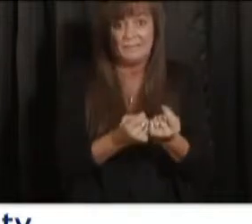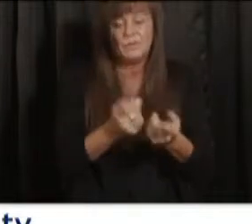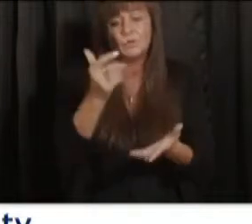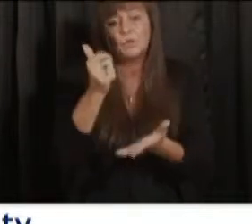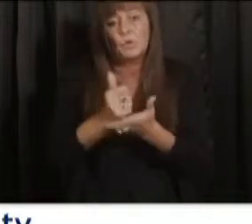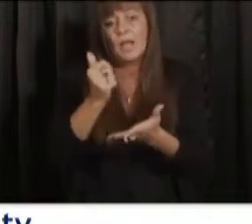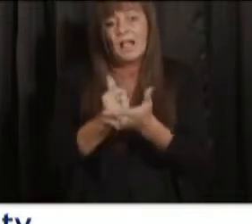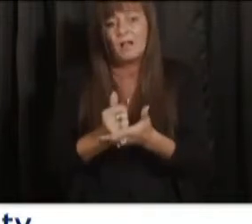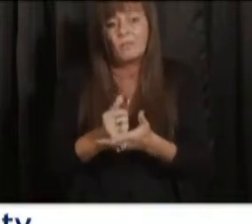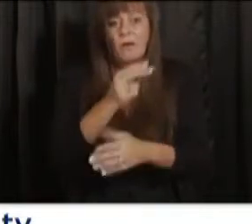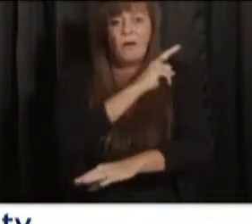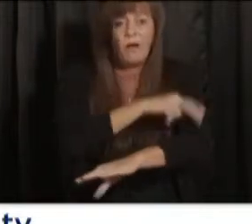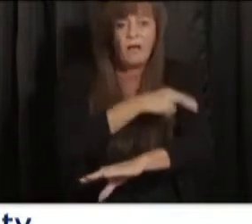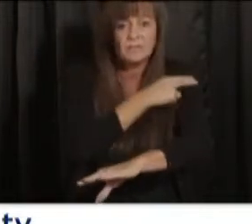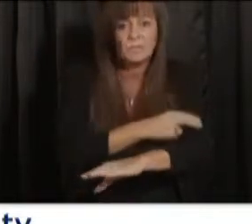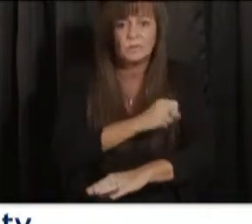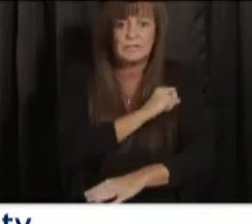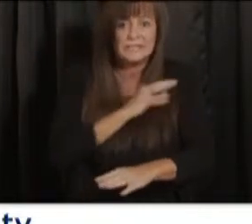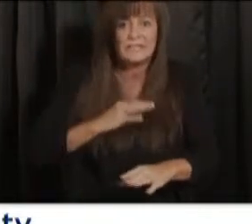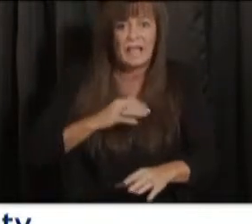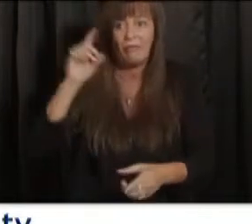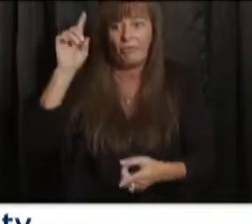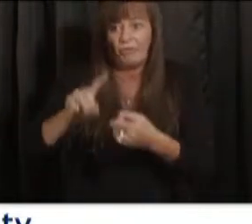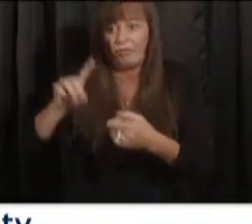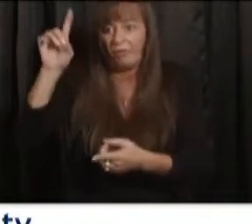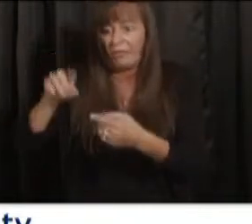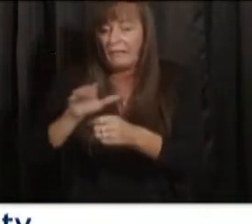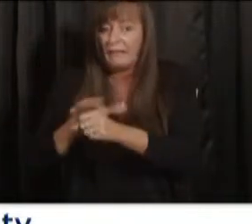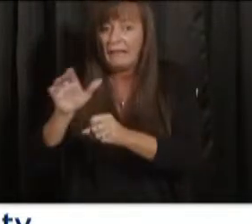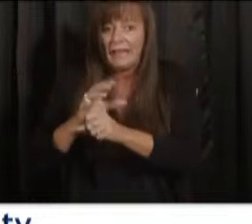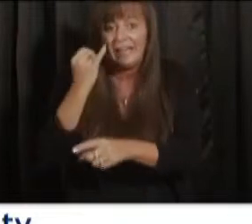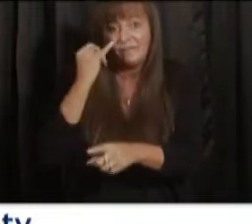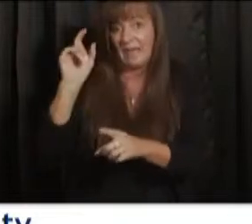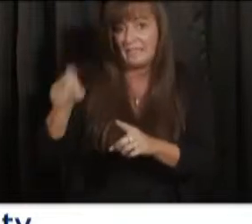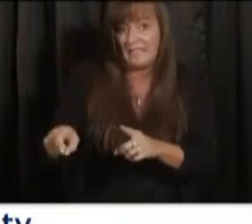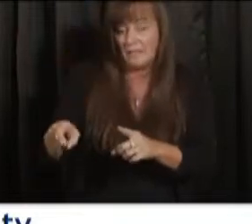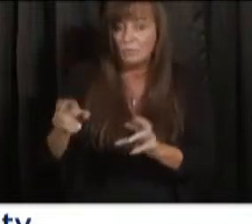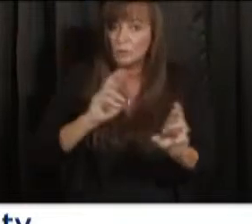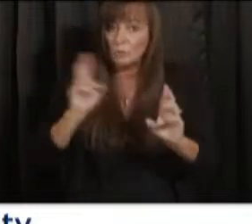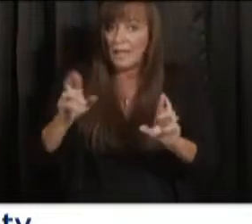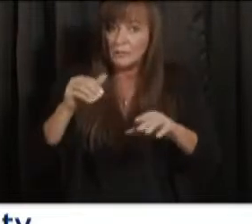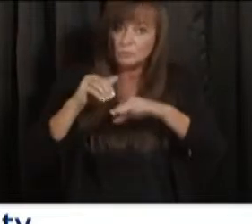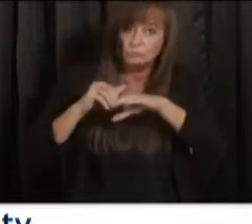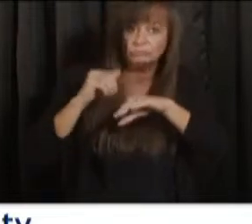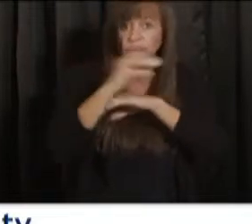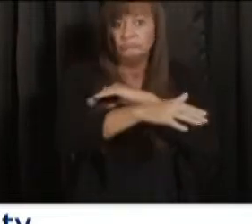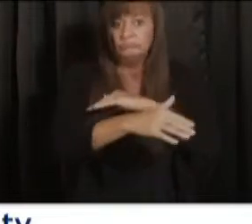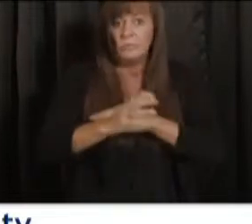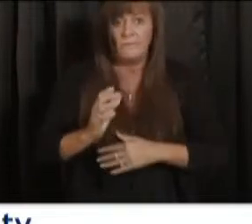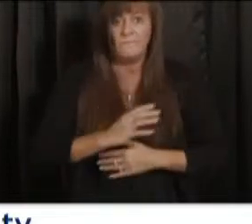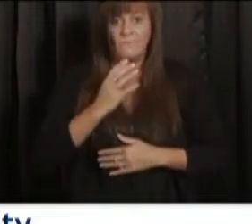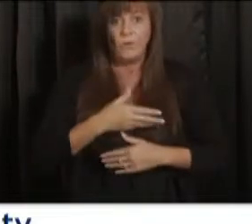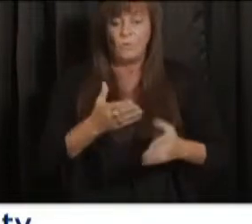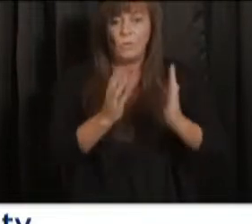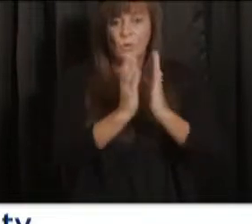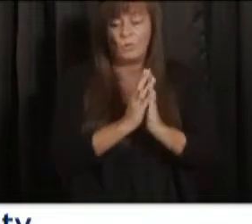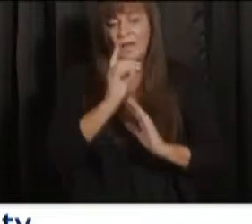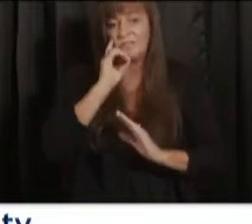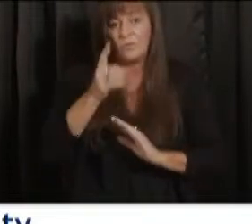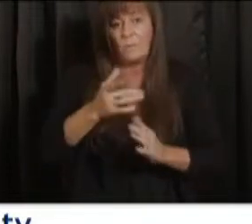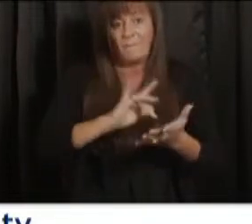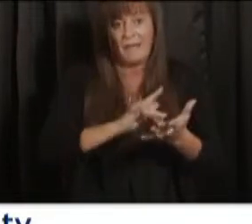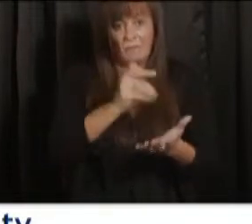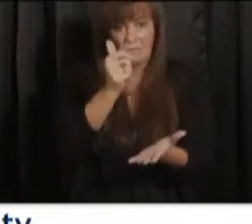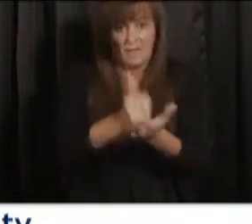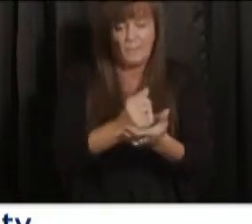hospital staff shortages if needed. We're prepared to submit the formal request for federal medical surge assistance